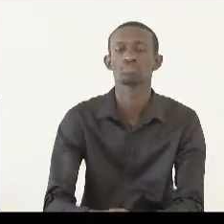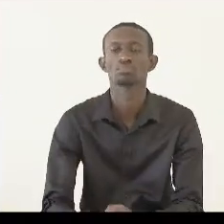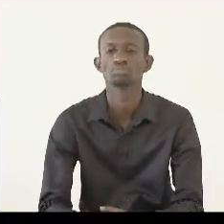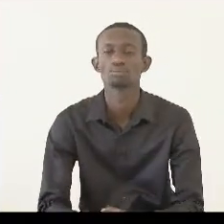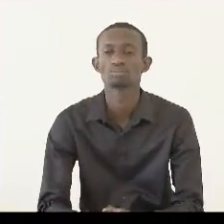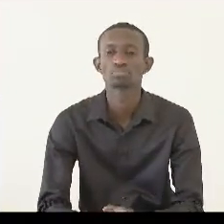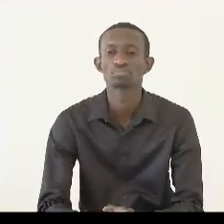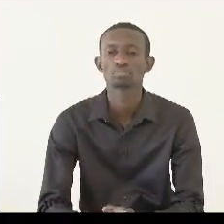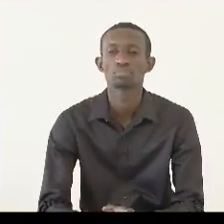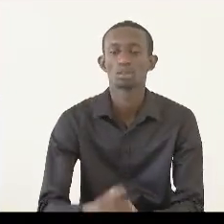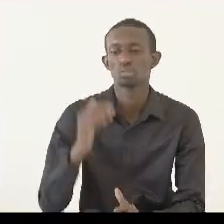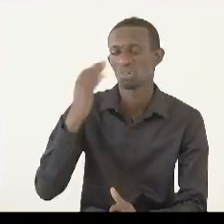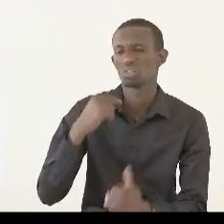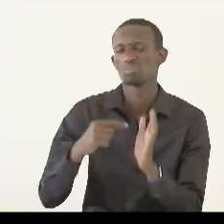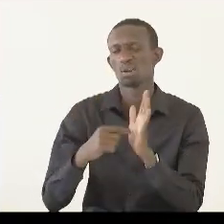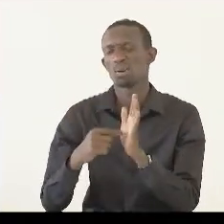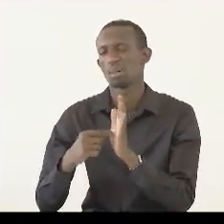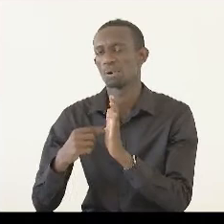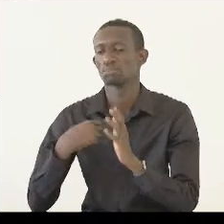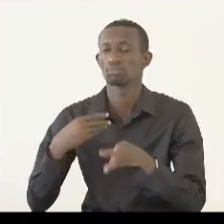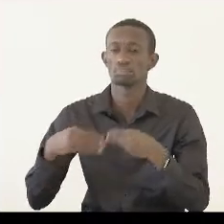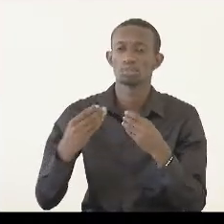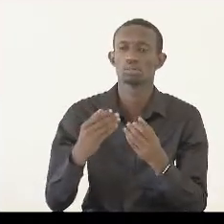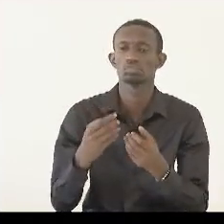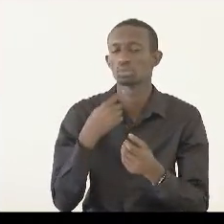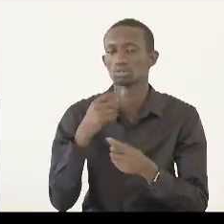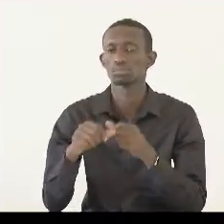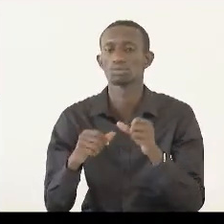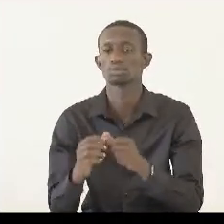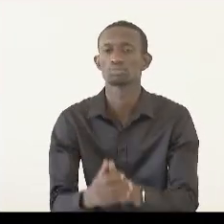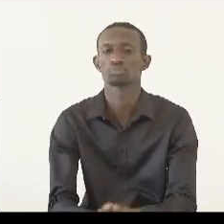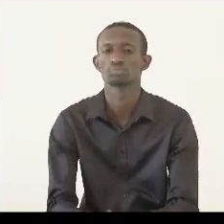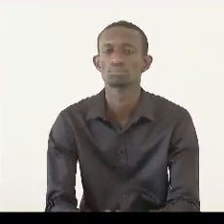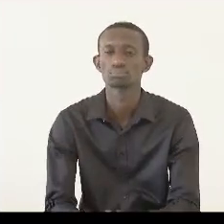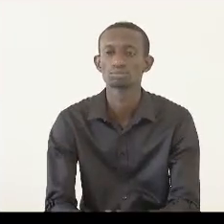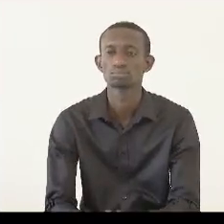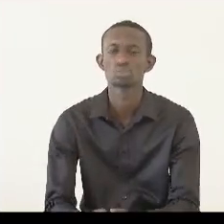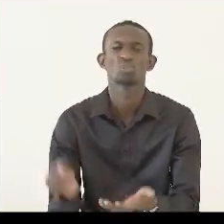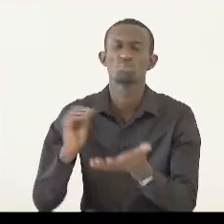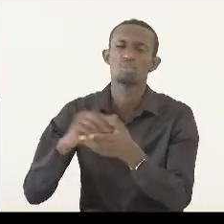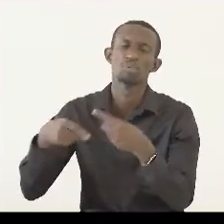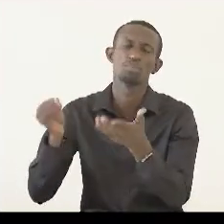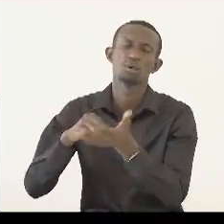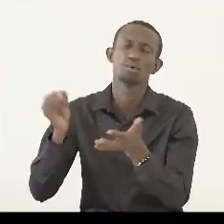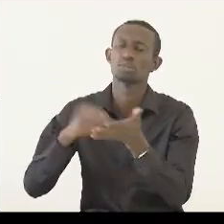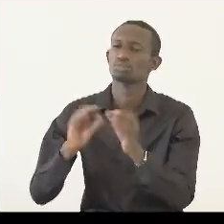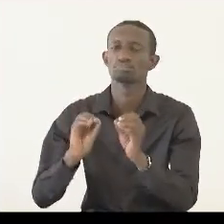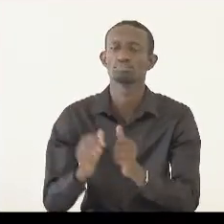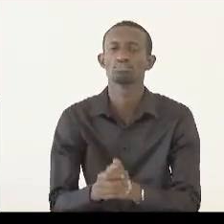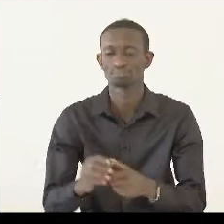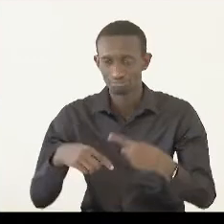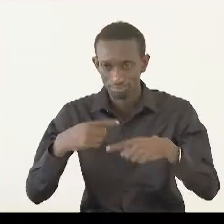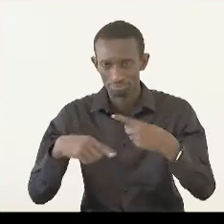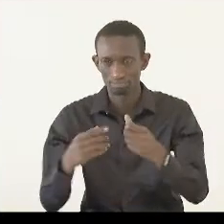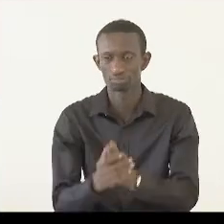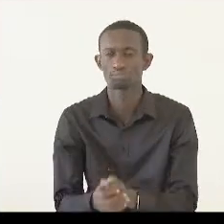So these are some of the examples I was just even talking about, so we don't need to just repeat them. So let's move on